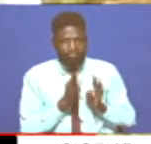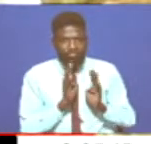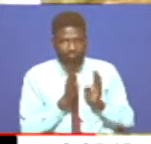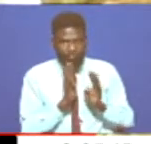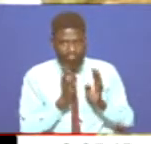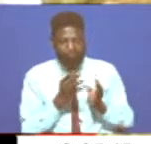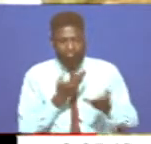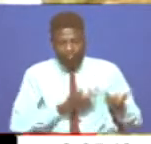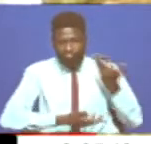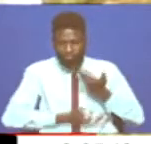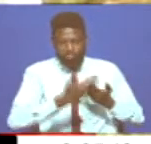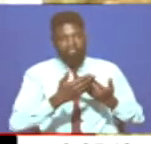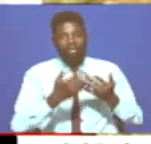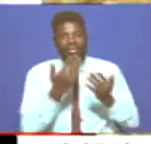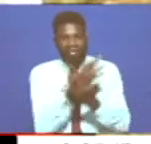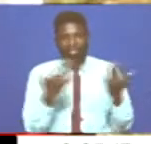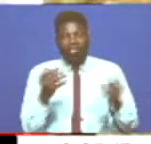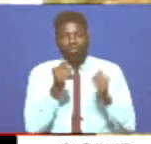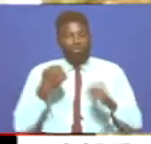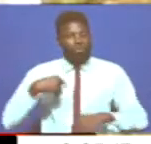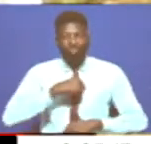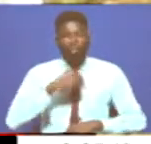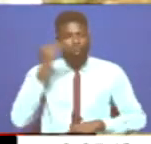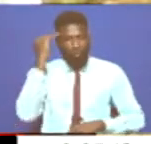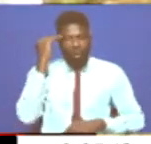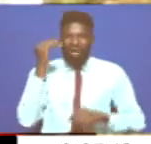wenyewe tunajua mpaka akunje.